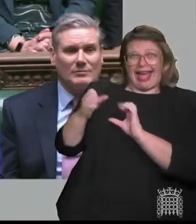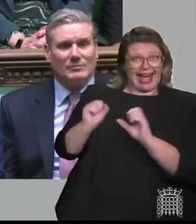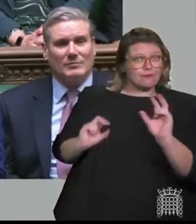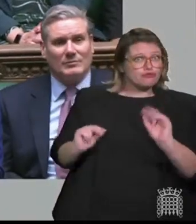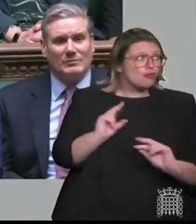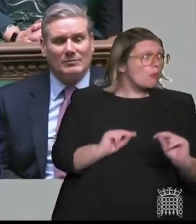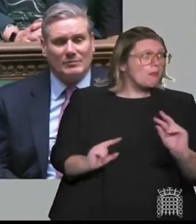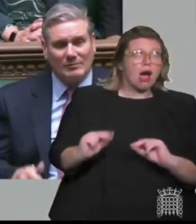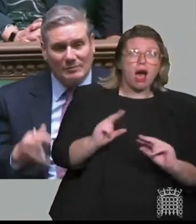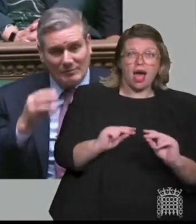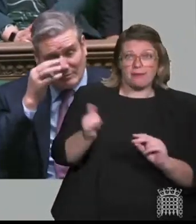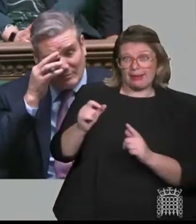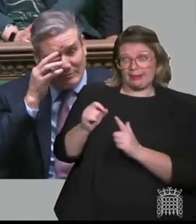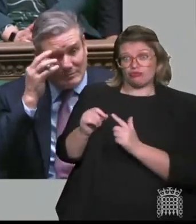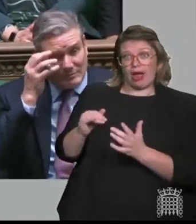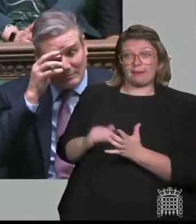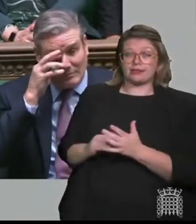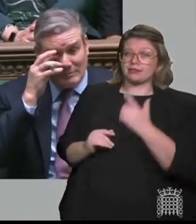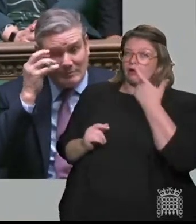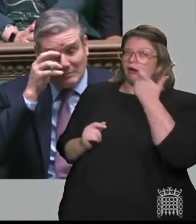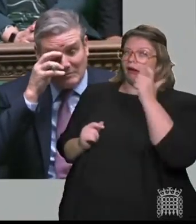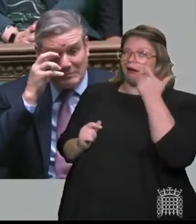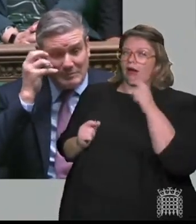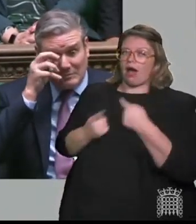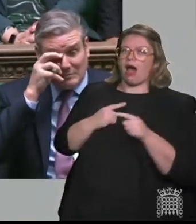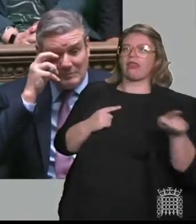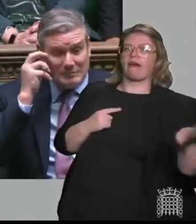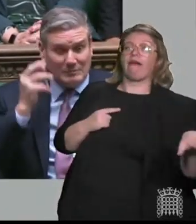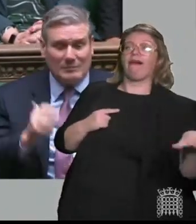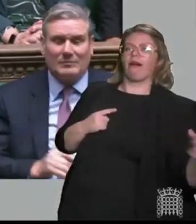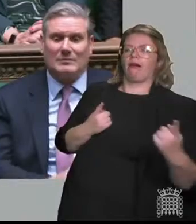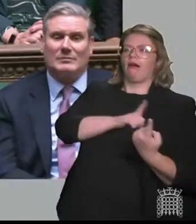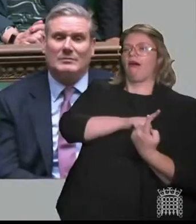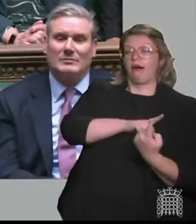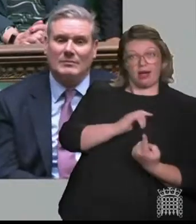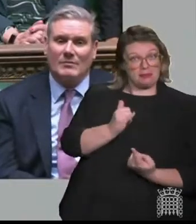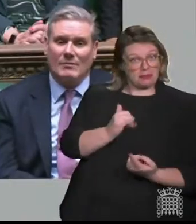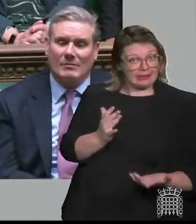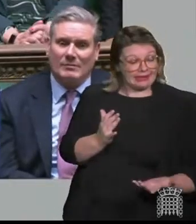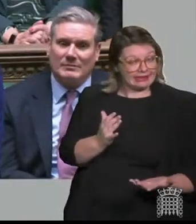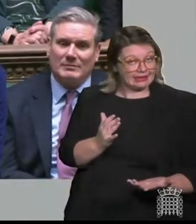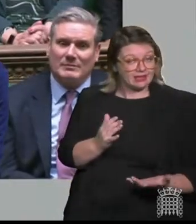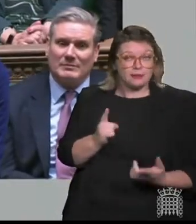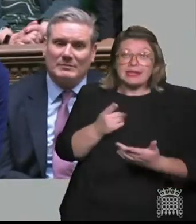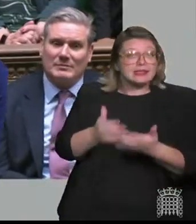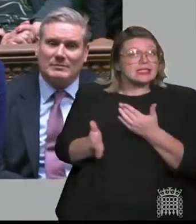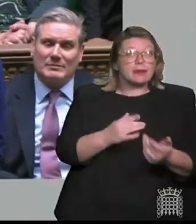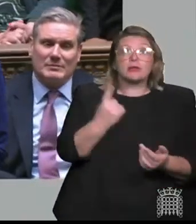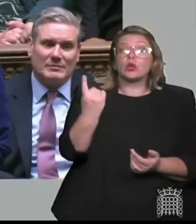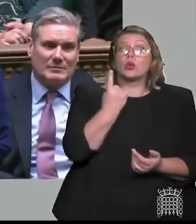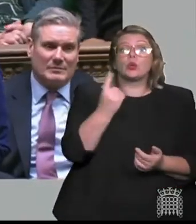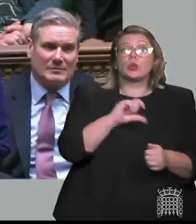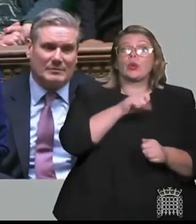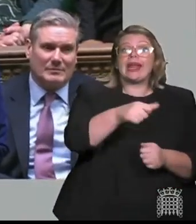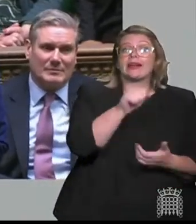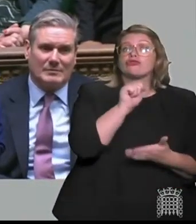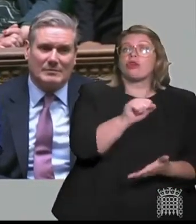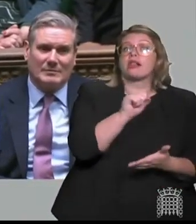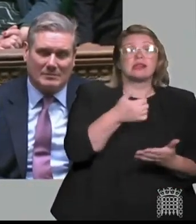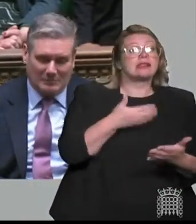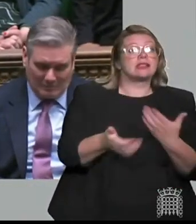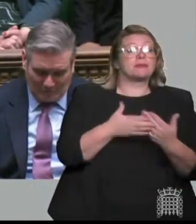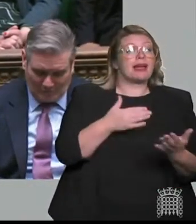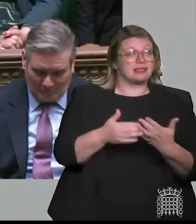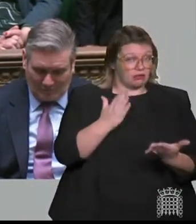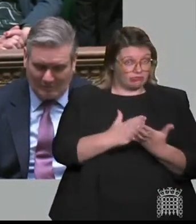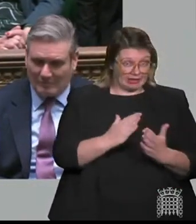running rife that the Prime Minister already has his eyes on someone else. But whoever this Prime Minister picks as the Chancellor, the